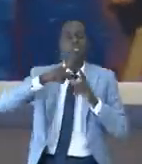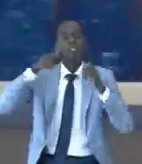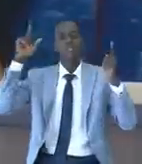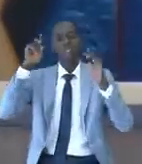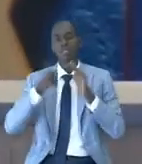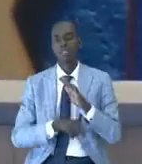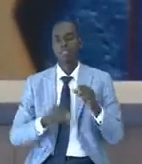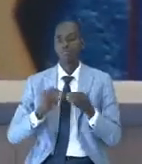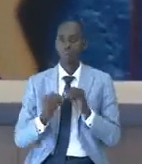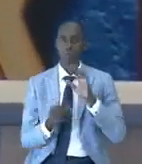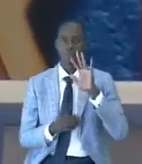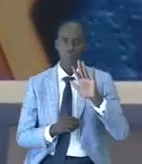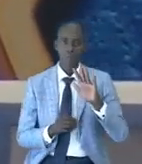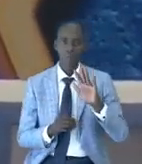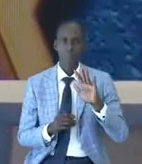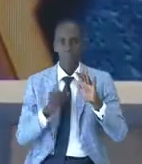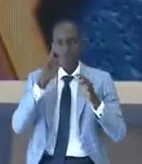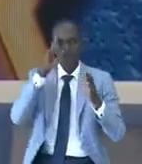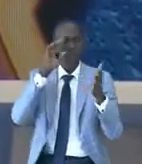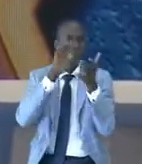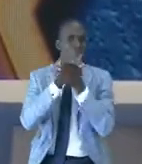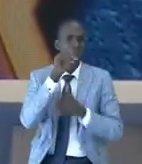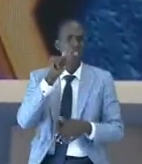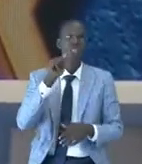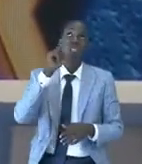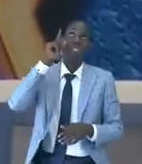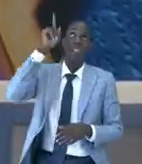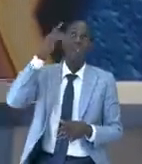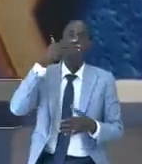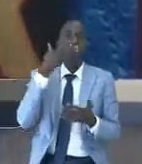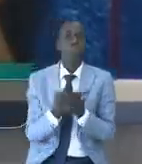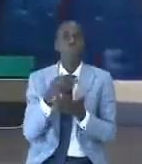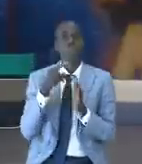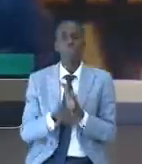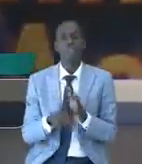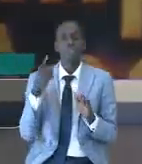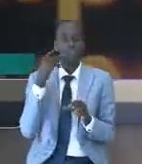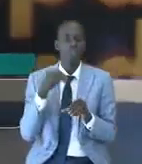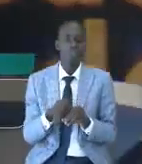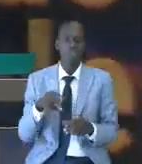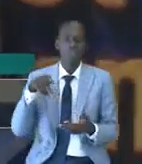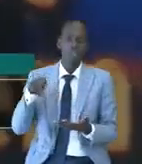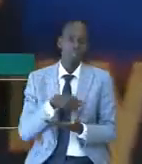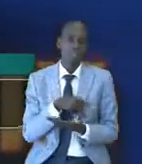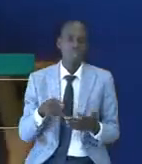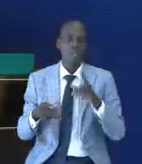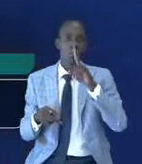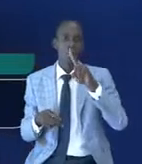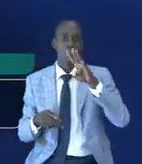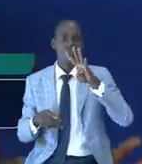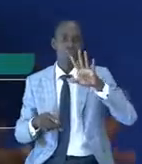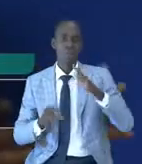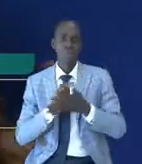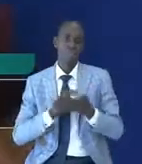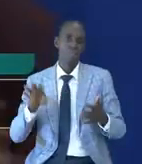Number five, believe his goodness. Look at Psalm 145. I'm reading from verse